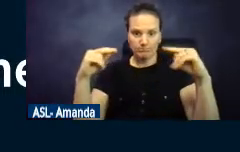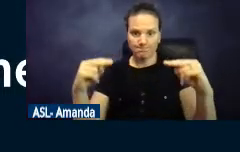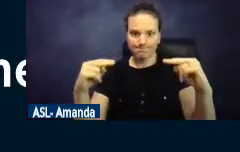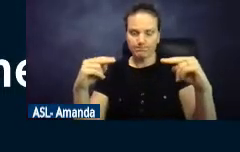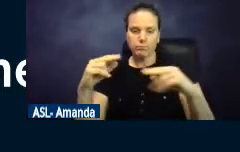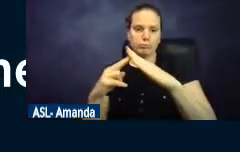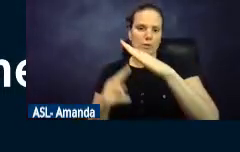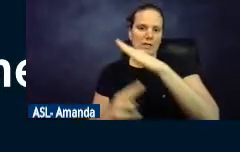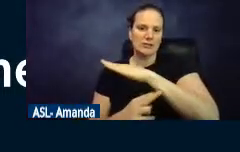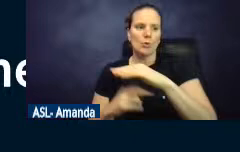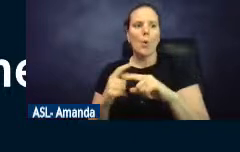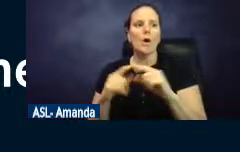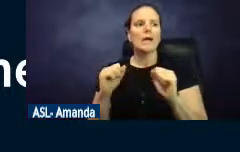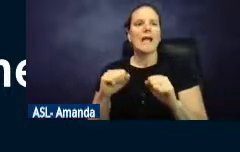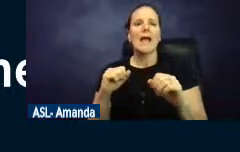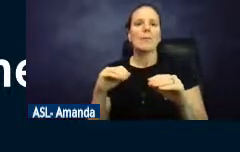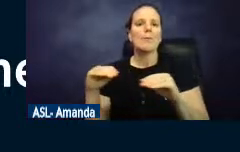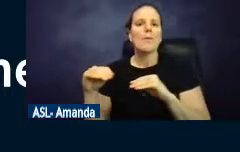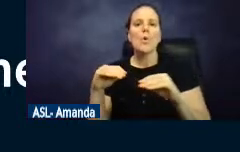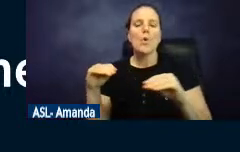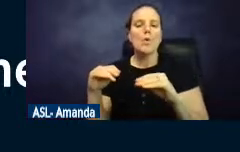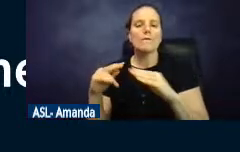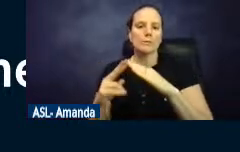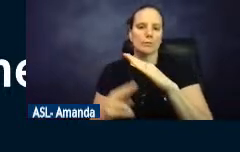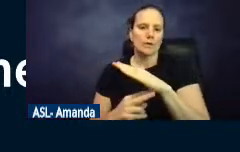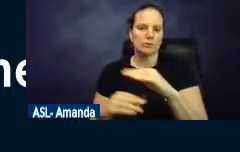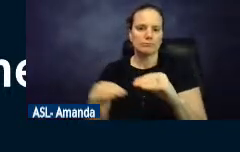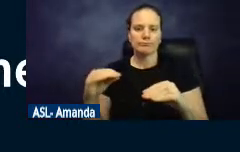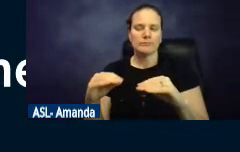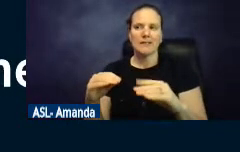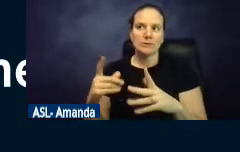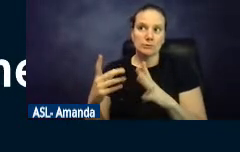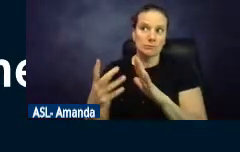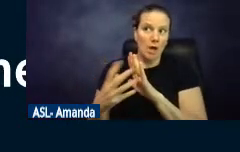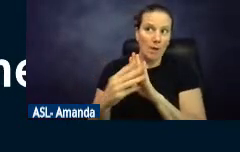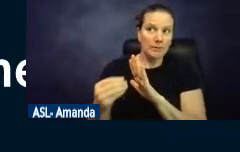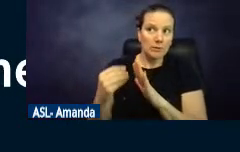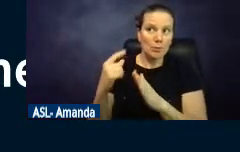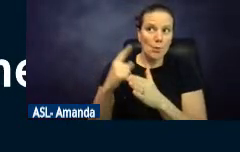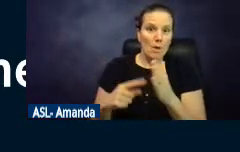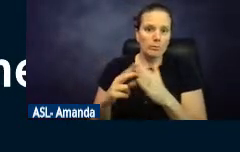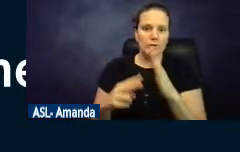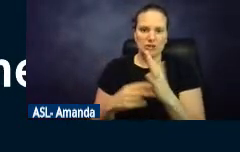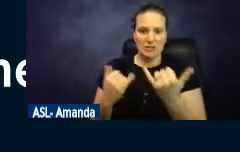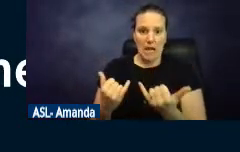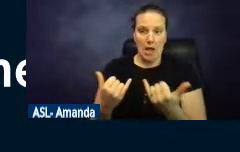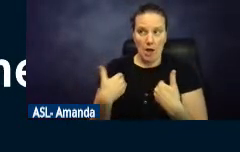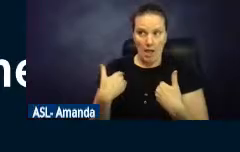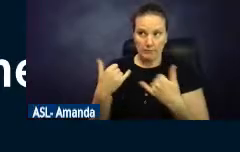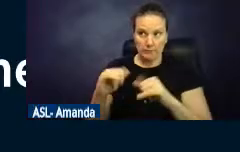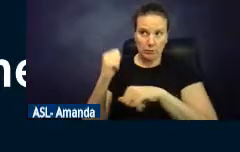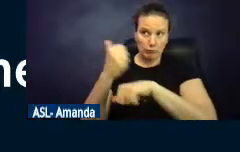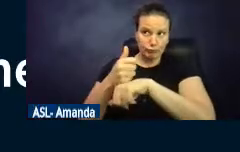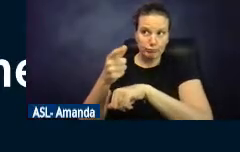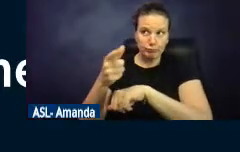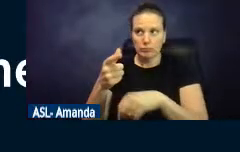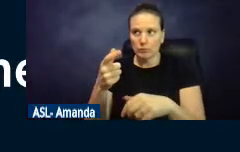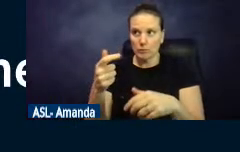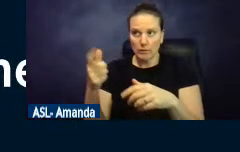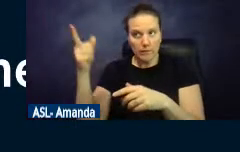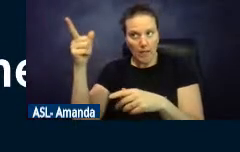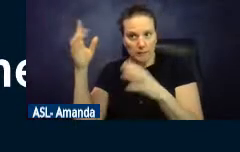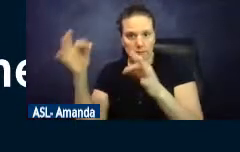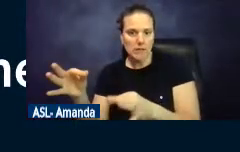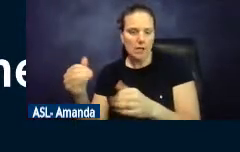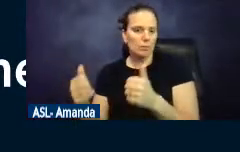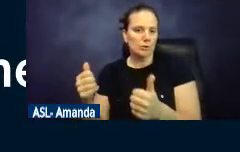this location to duplicate the type of bridge that currently exists. So late this